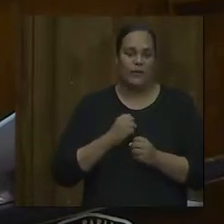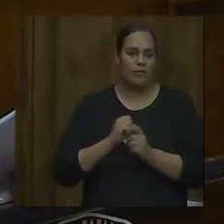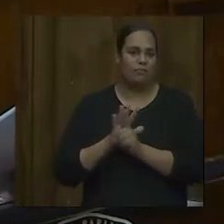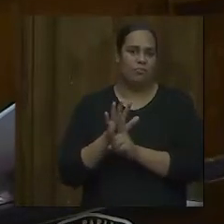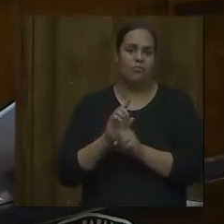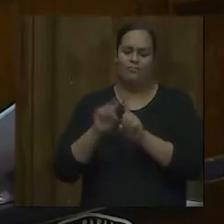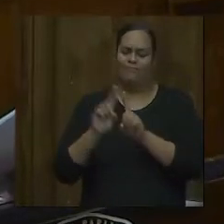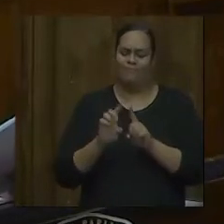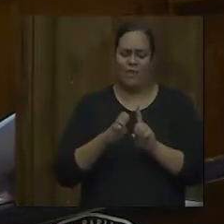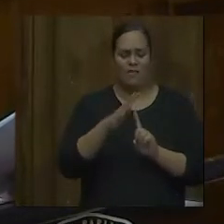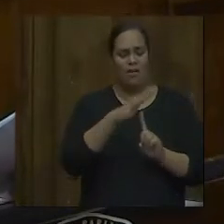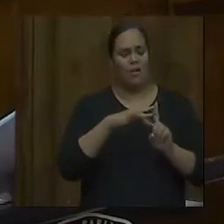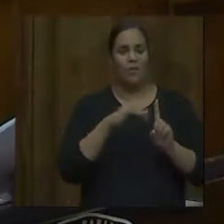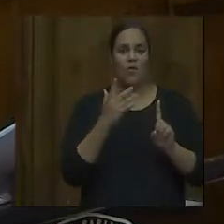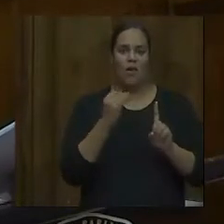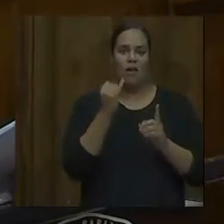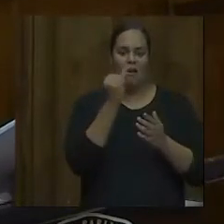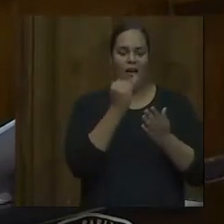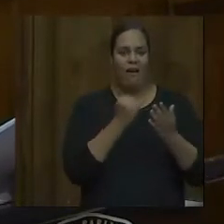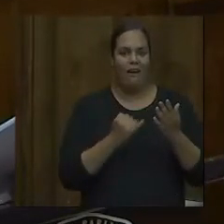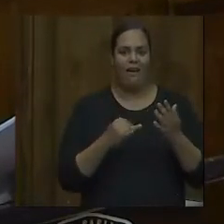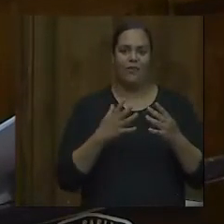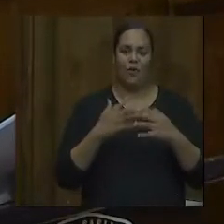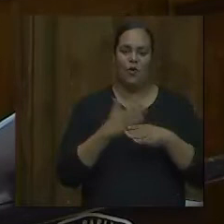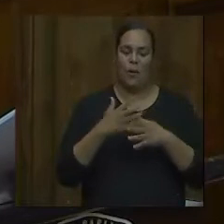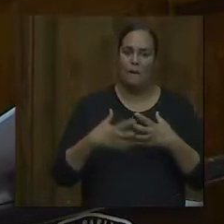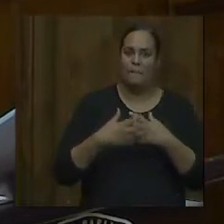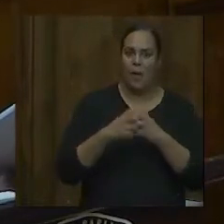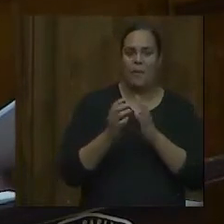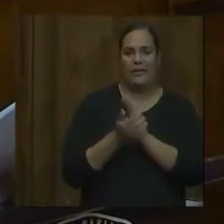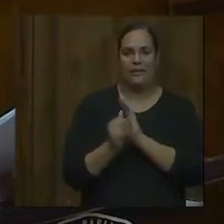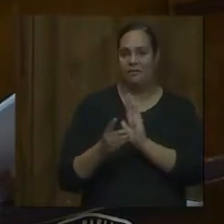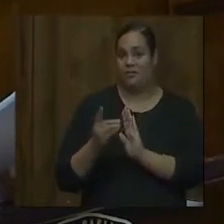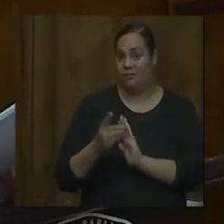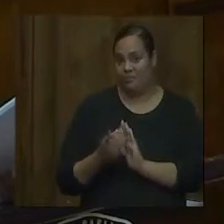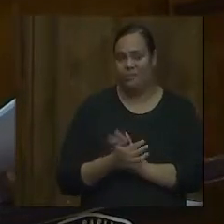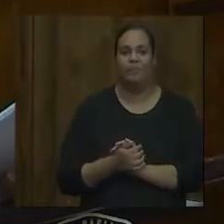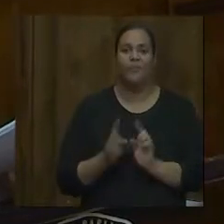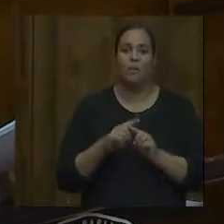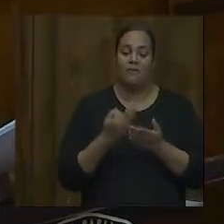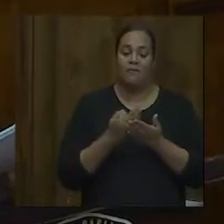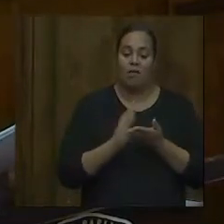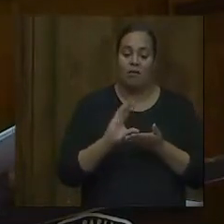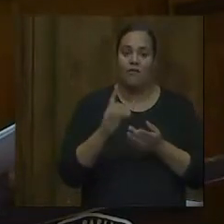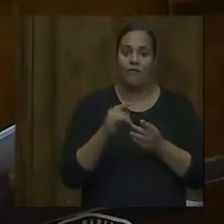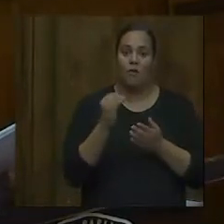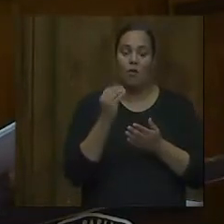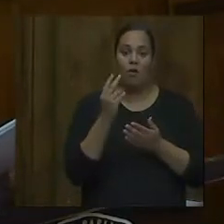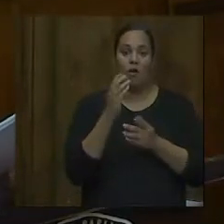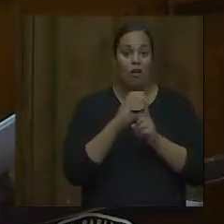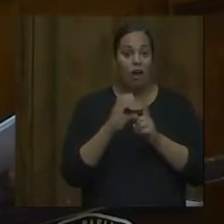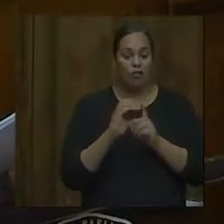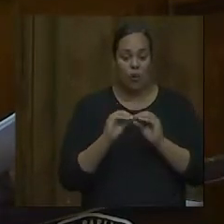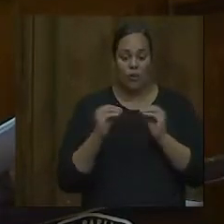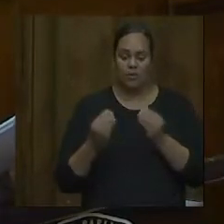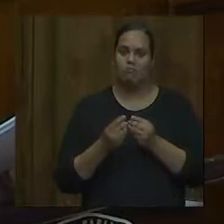various environments where the arts are at the forefront of job creation and skills development. The funding of cultural organizations has